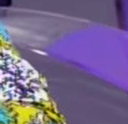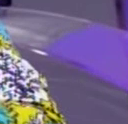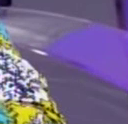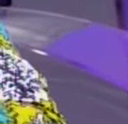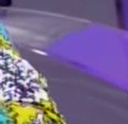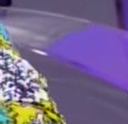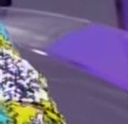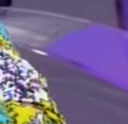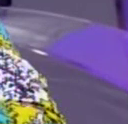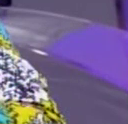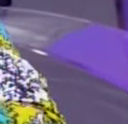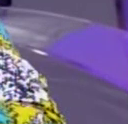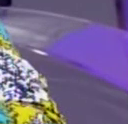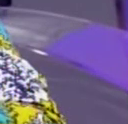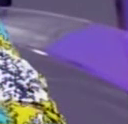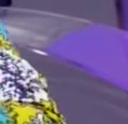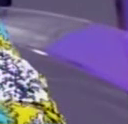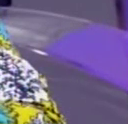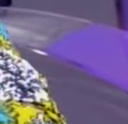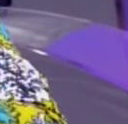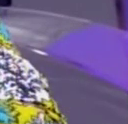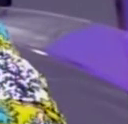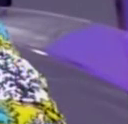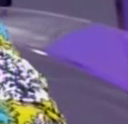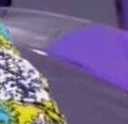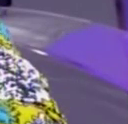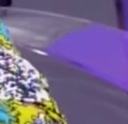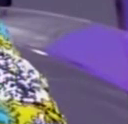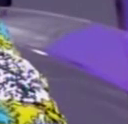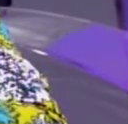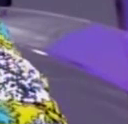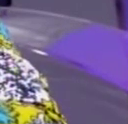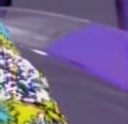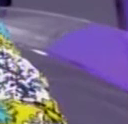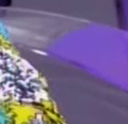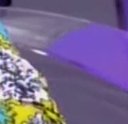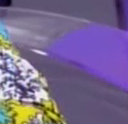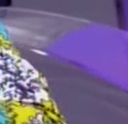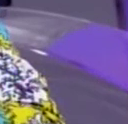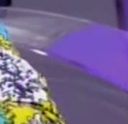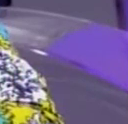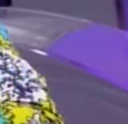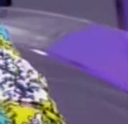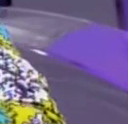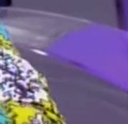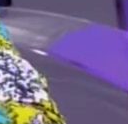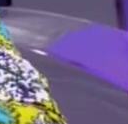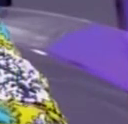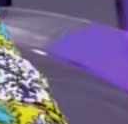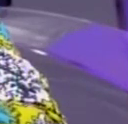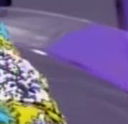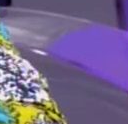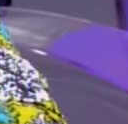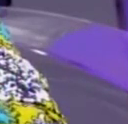call. The meteorological department usually gives us warning, and working closely with them and the Ministry